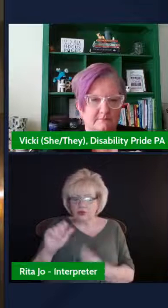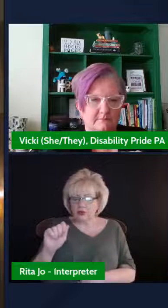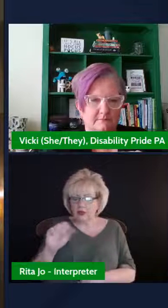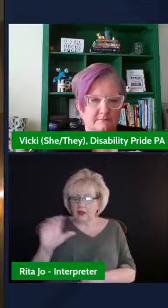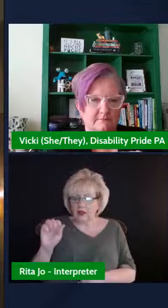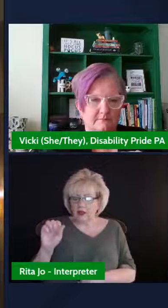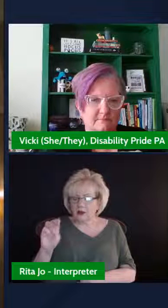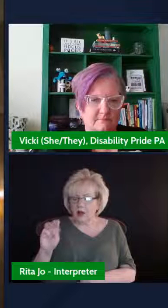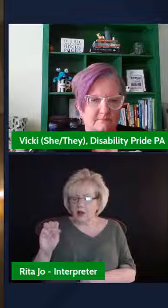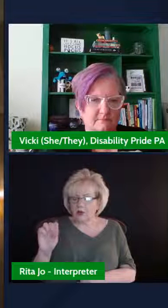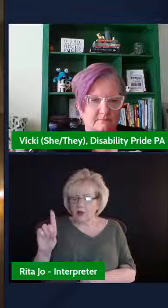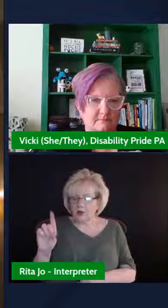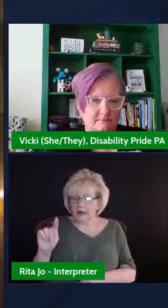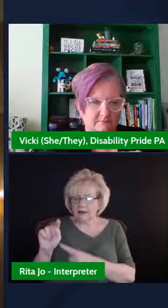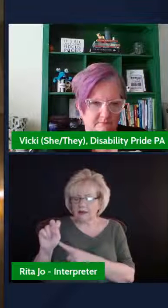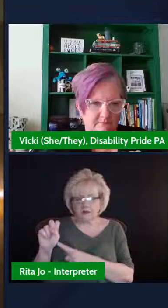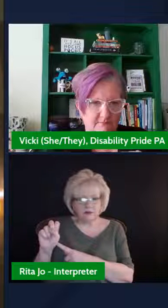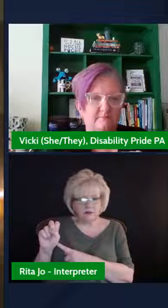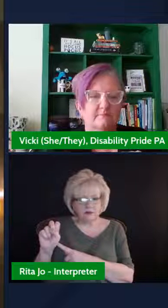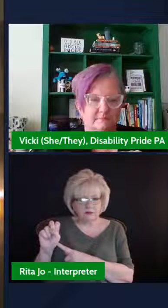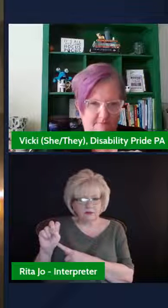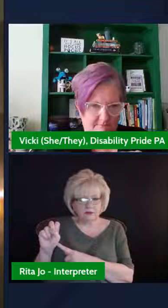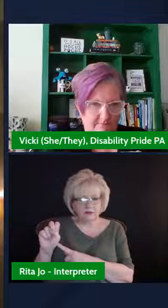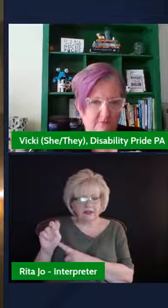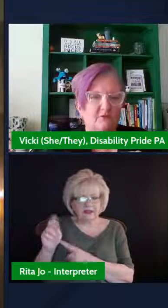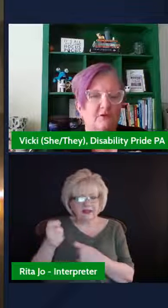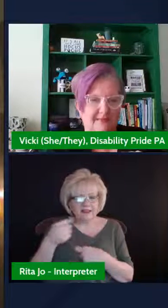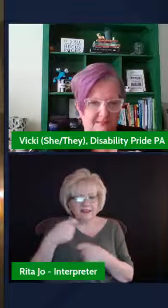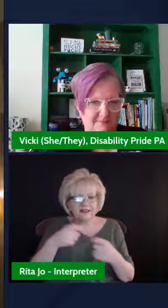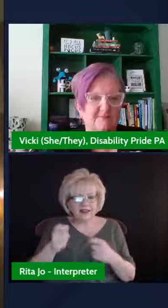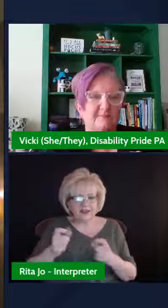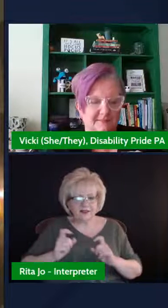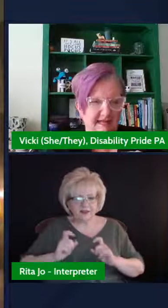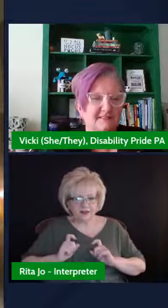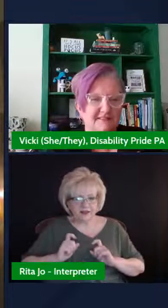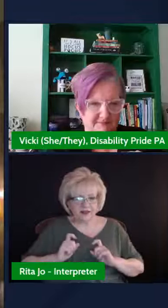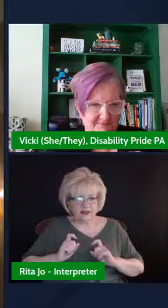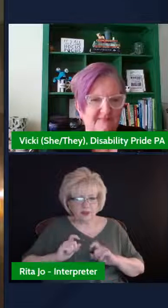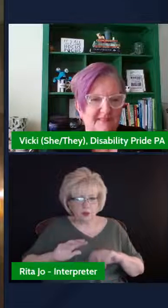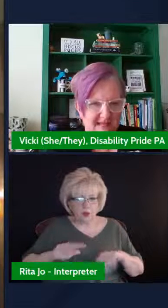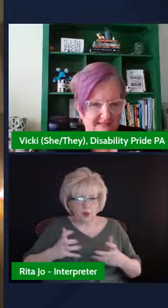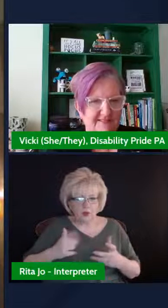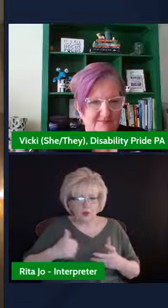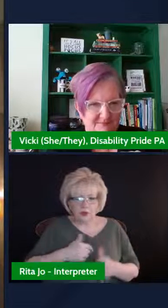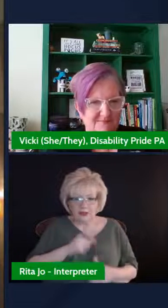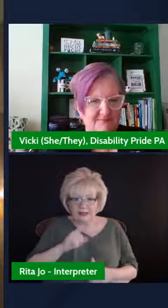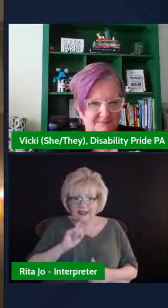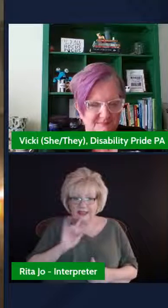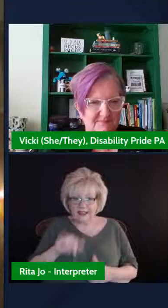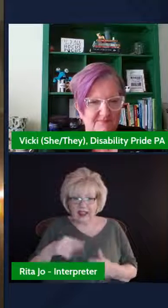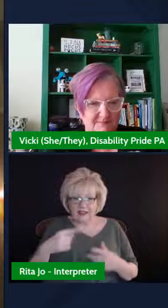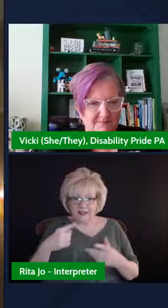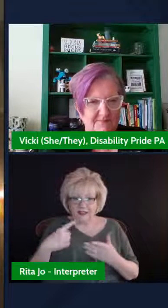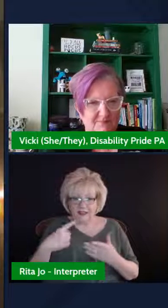than give us what we need. Is Correct. that like that's the debate, right? Yes. Yeah.